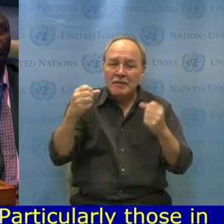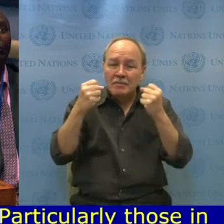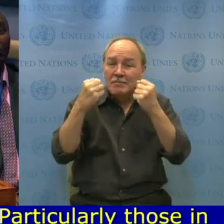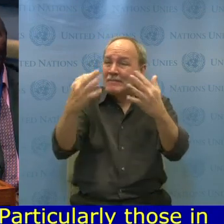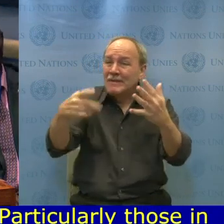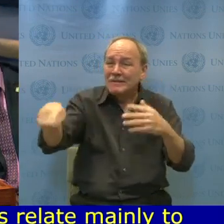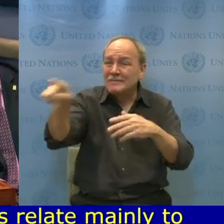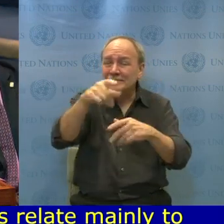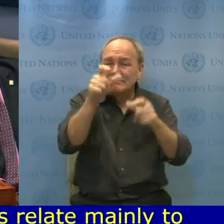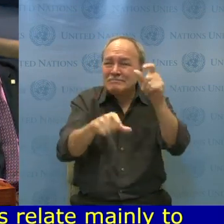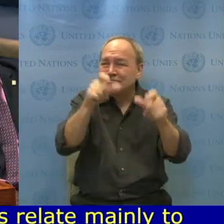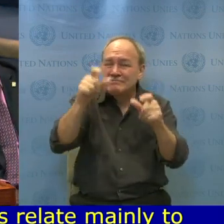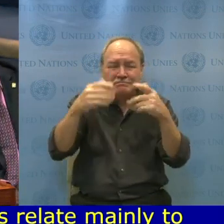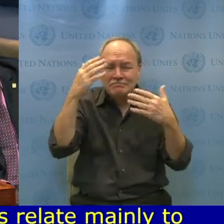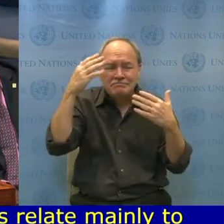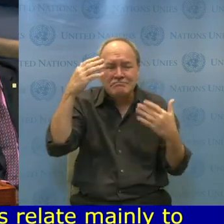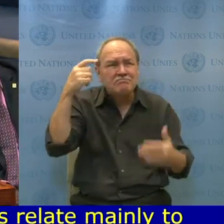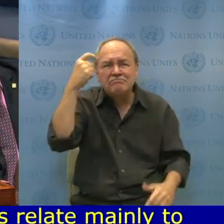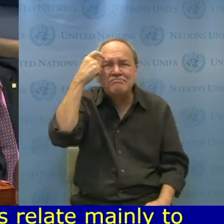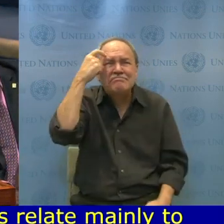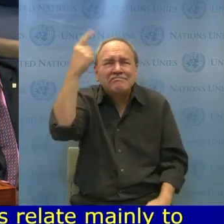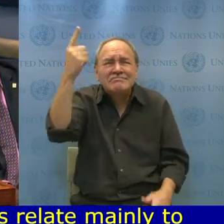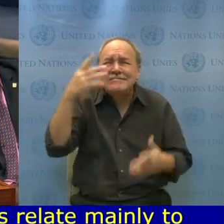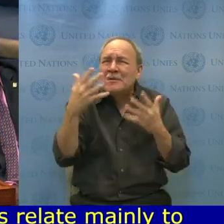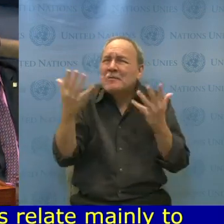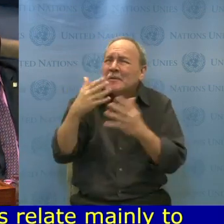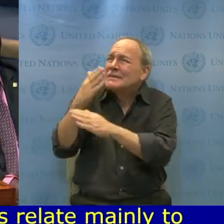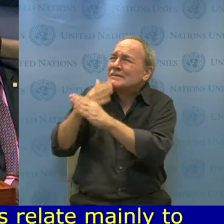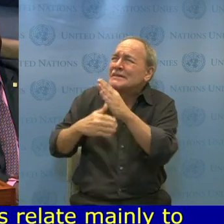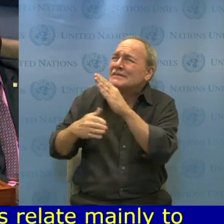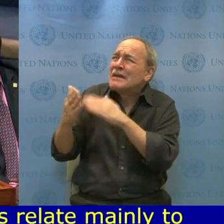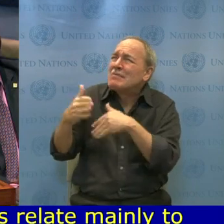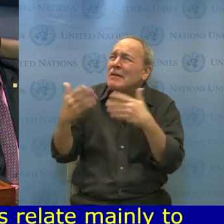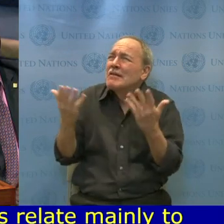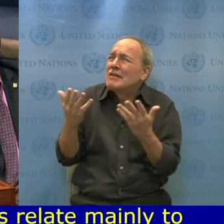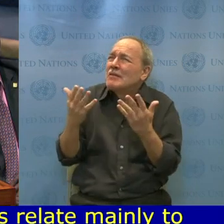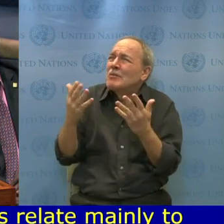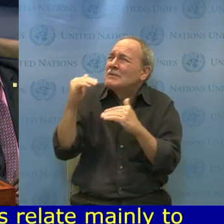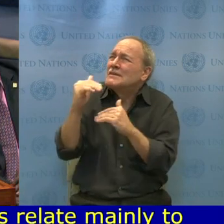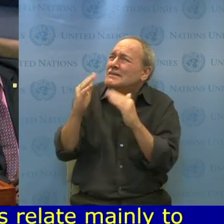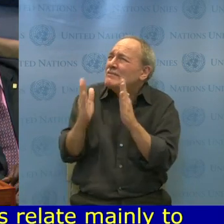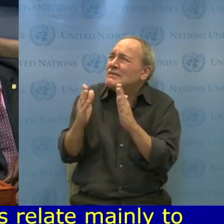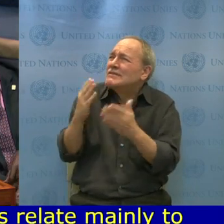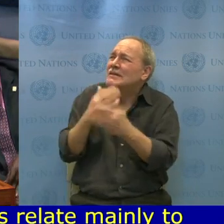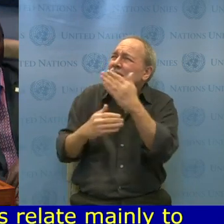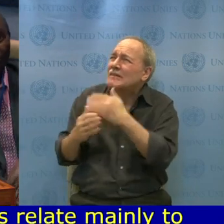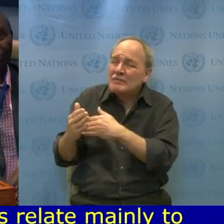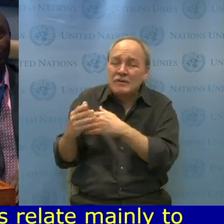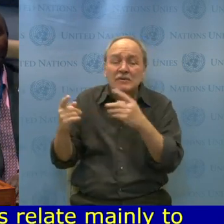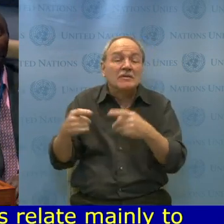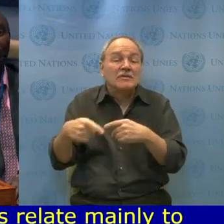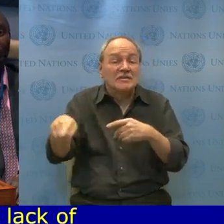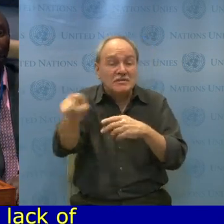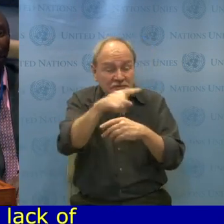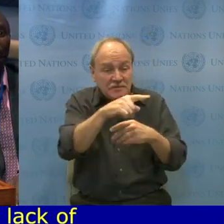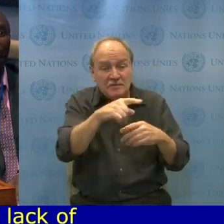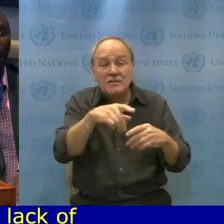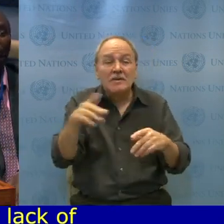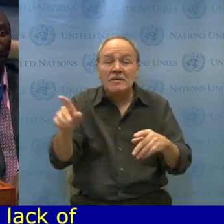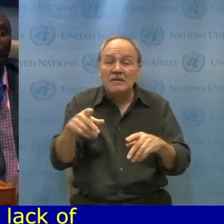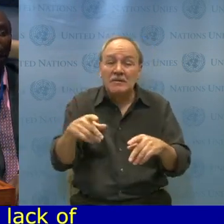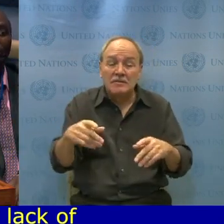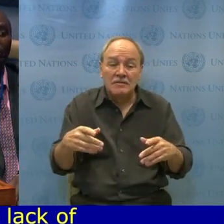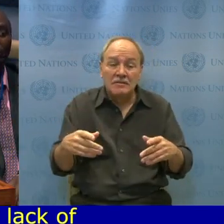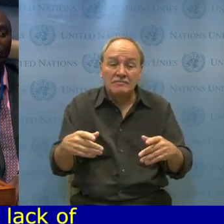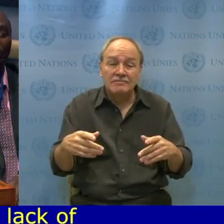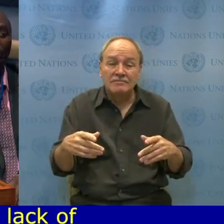disabled. This is also compounded by issues of poverty and unemployment. More recently,